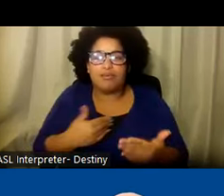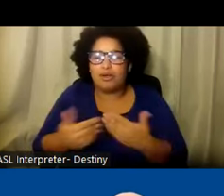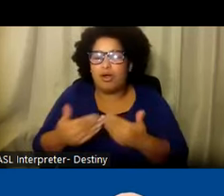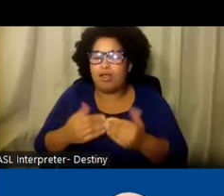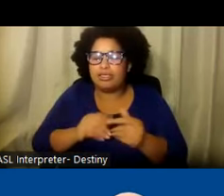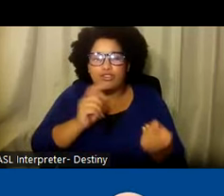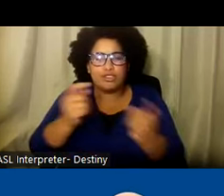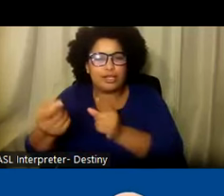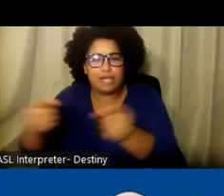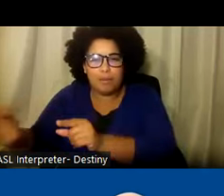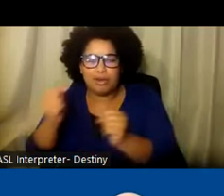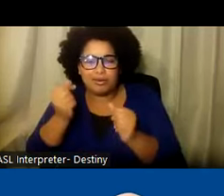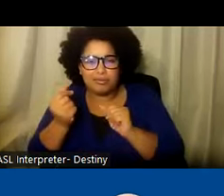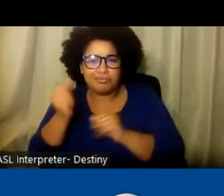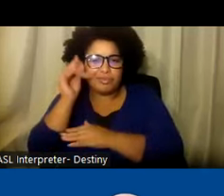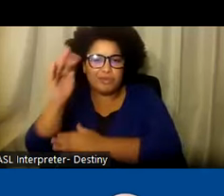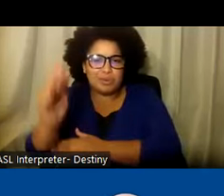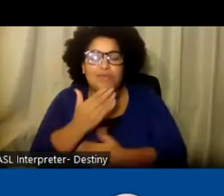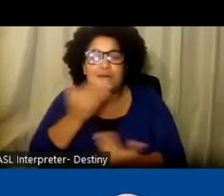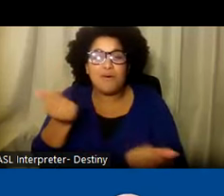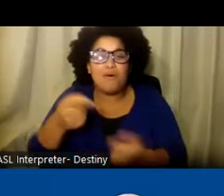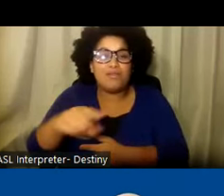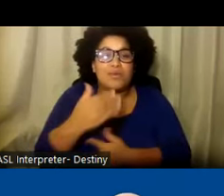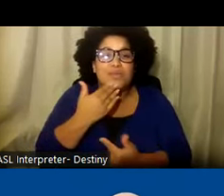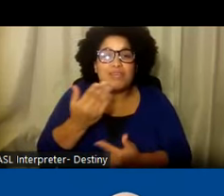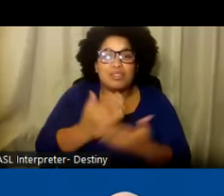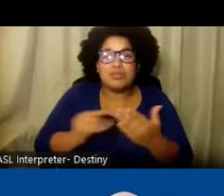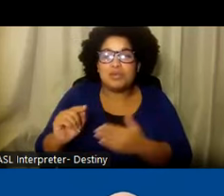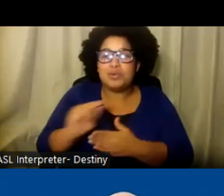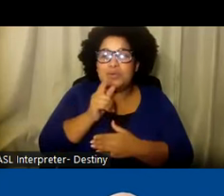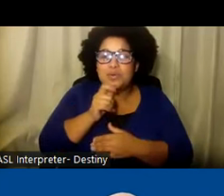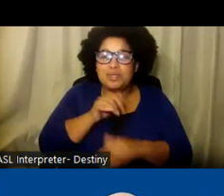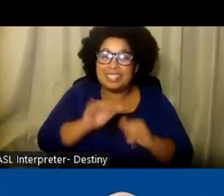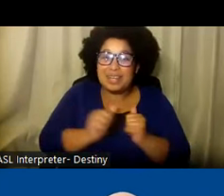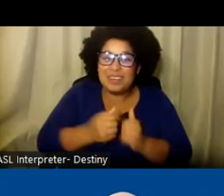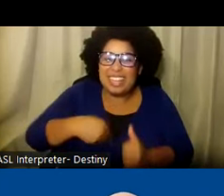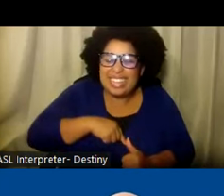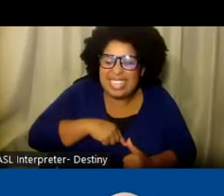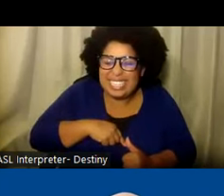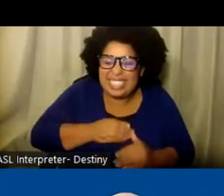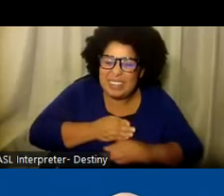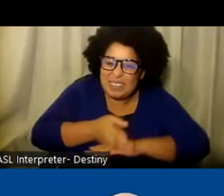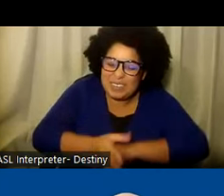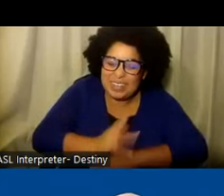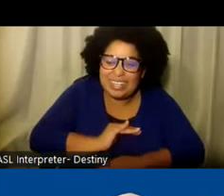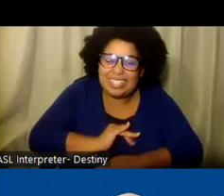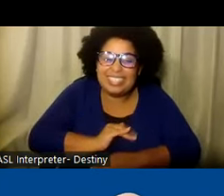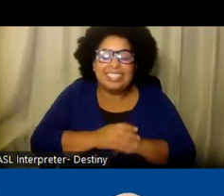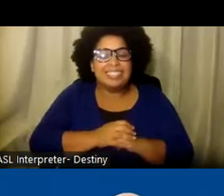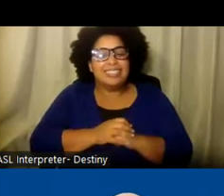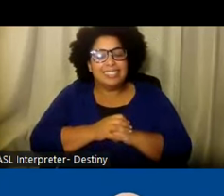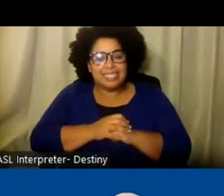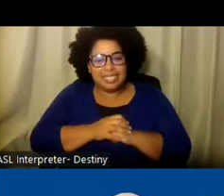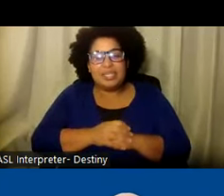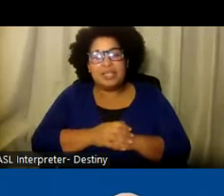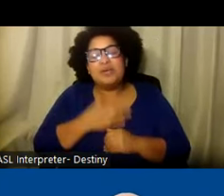in the future. So thank you all. Thank you for those of you who have stayed with us extra long today so we could wrap some things up, and we